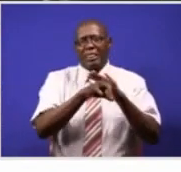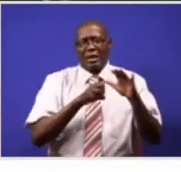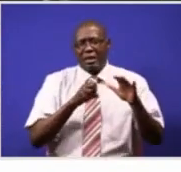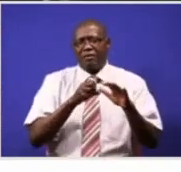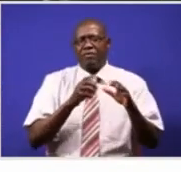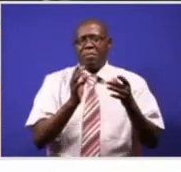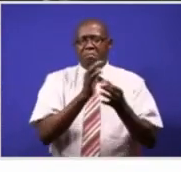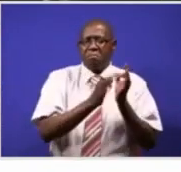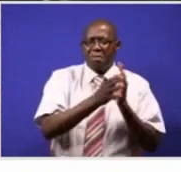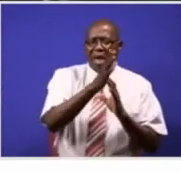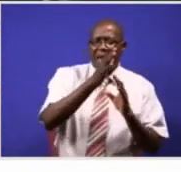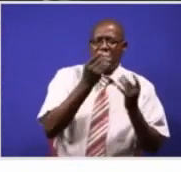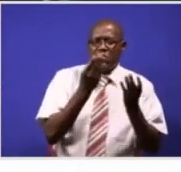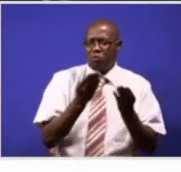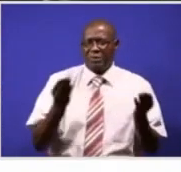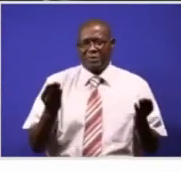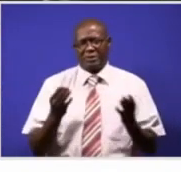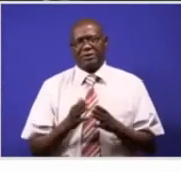and burn property?